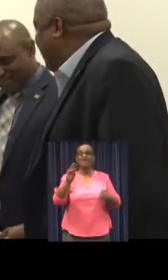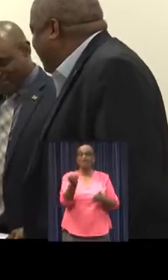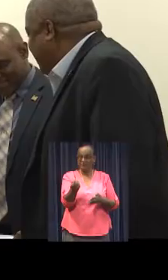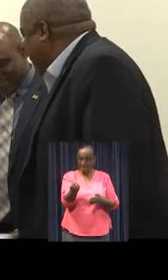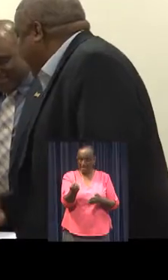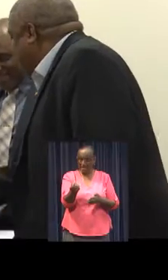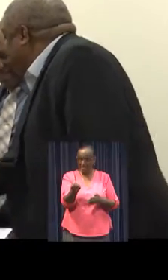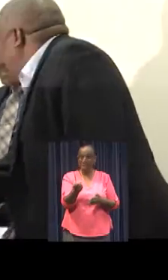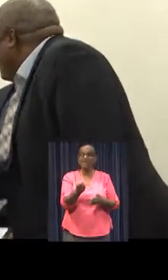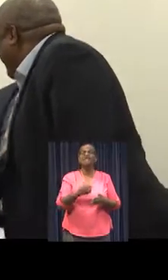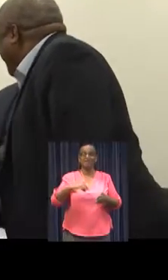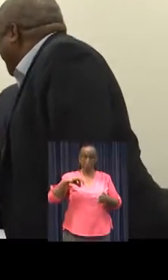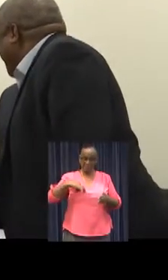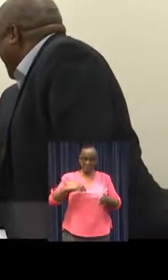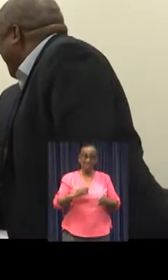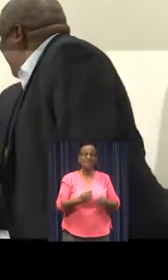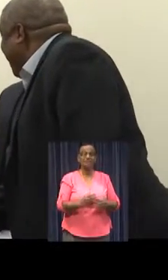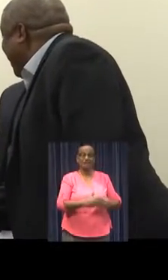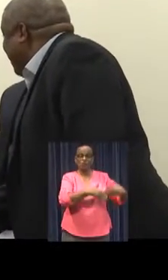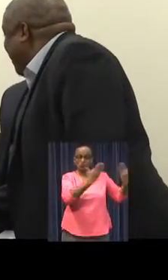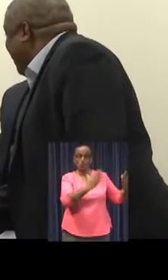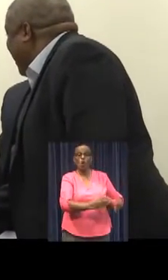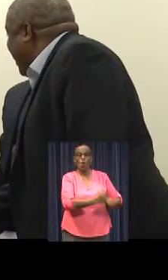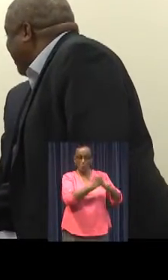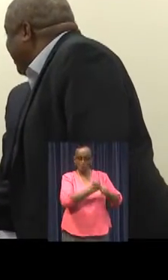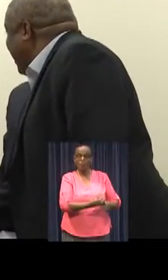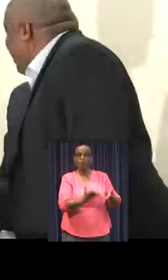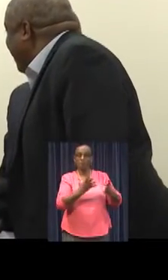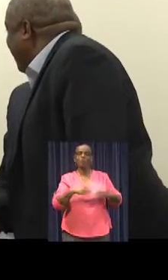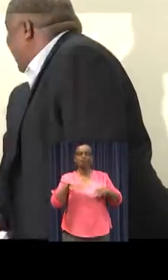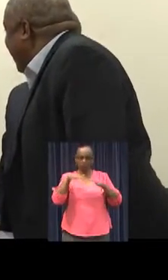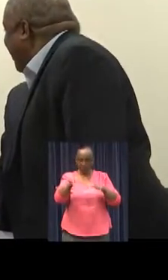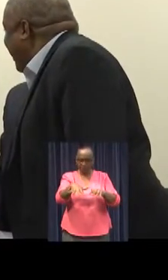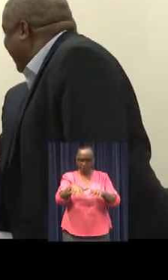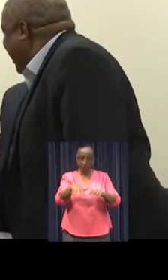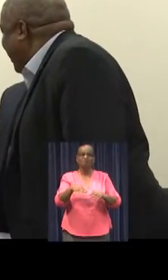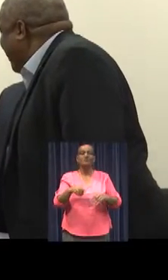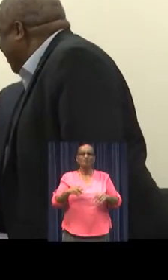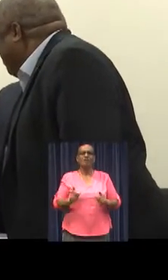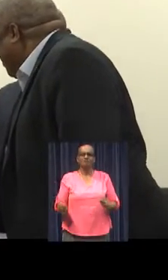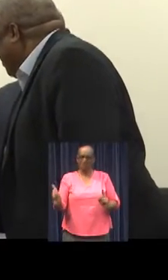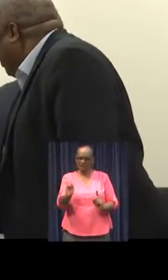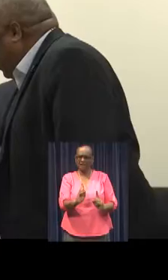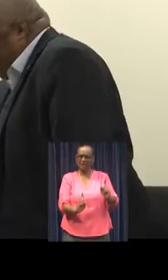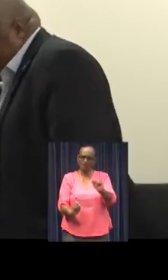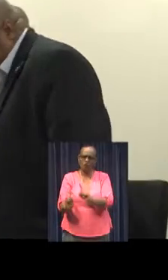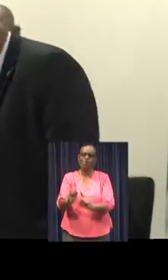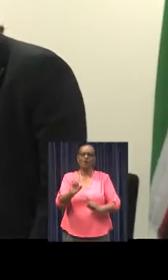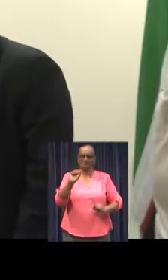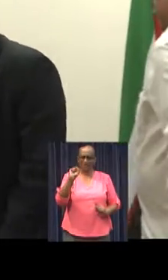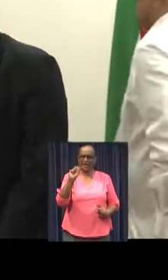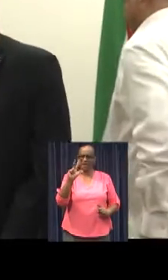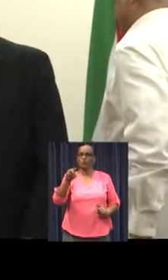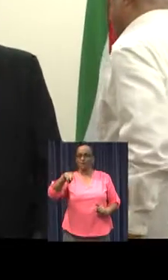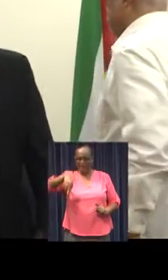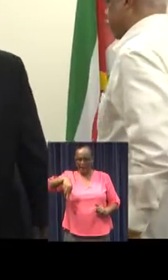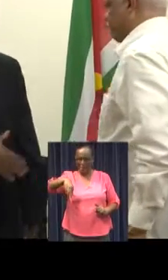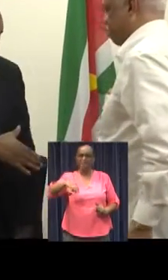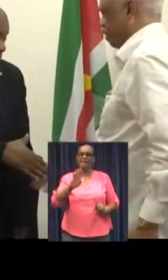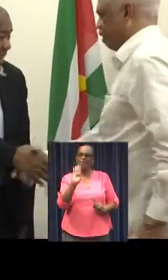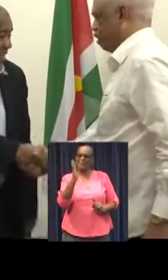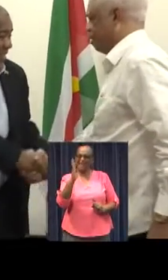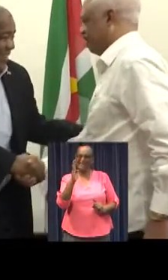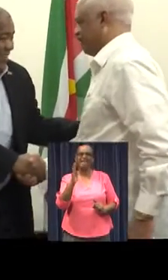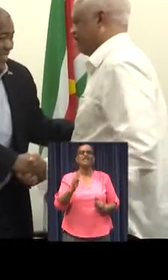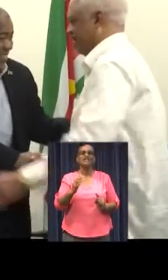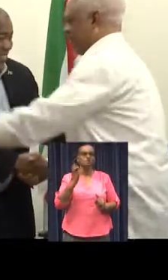of Finance and Natural Resources were present at the signing, as well as representatives of the water